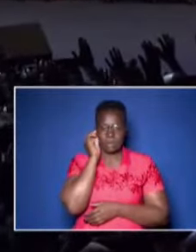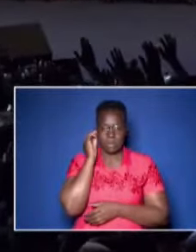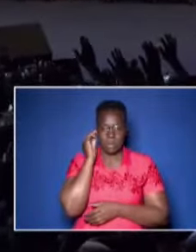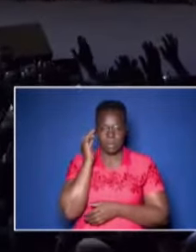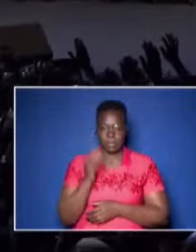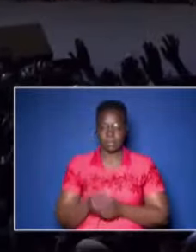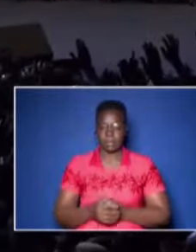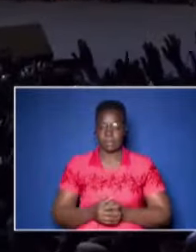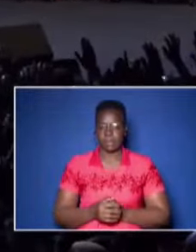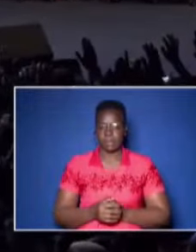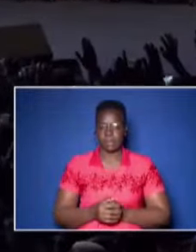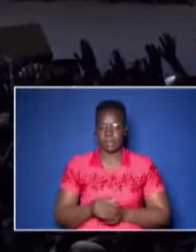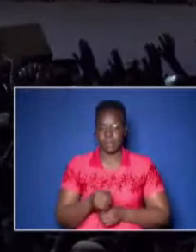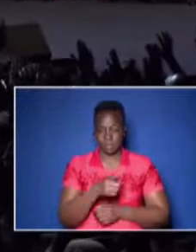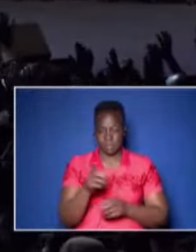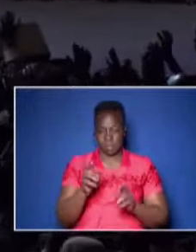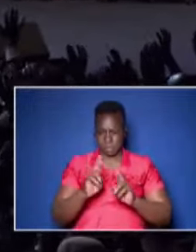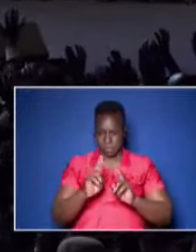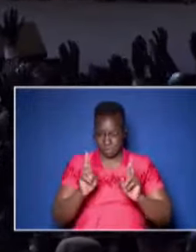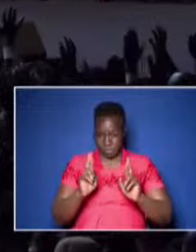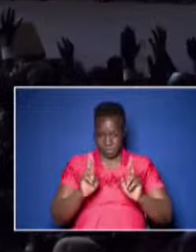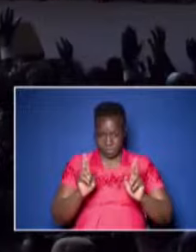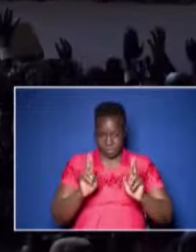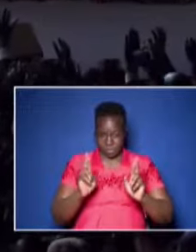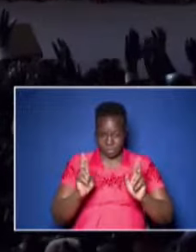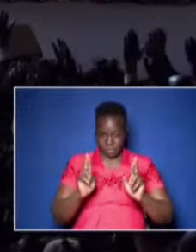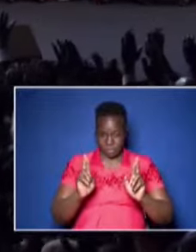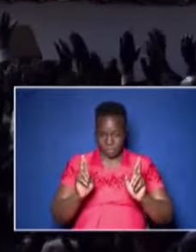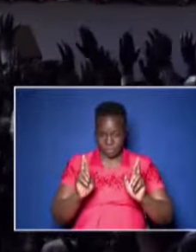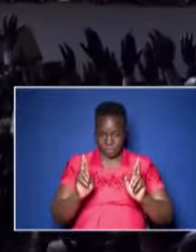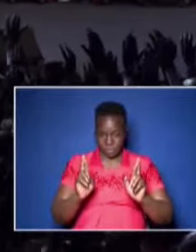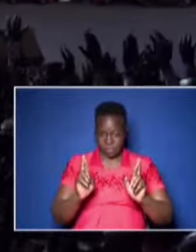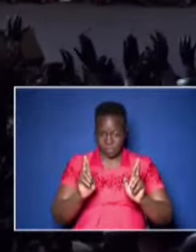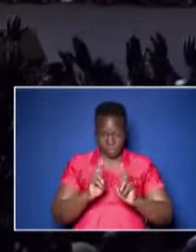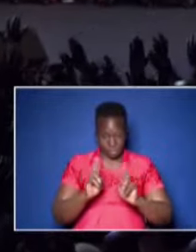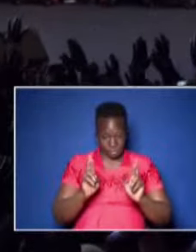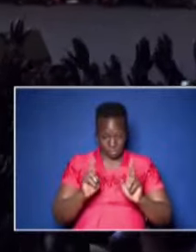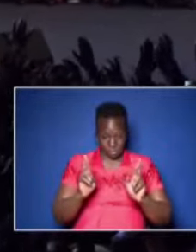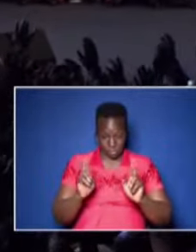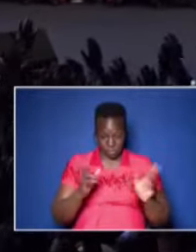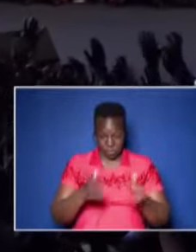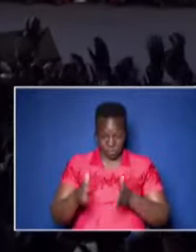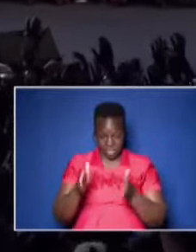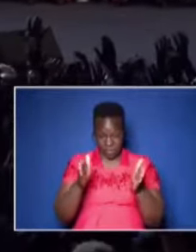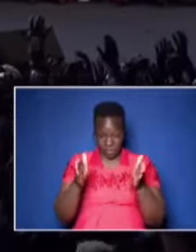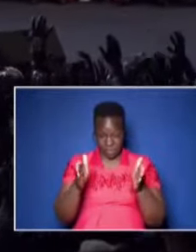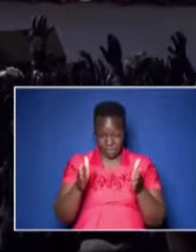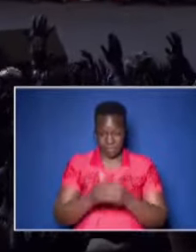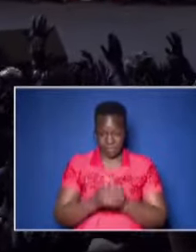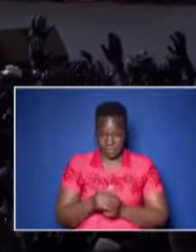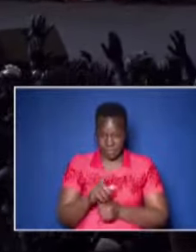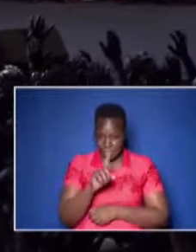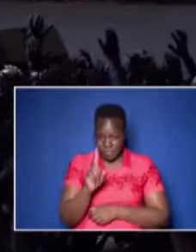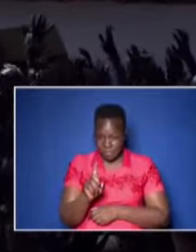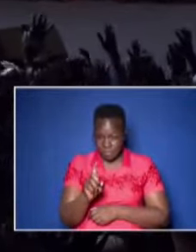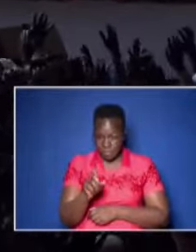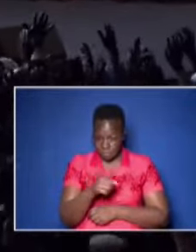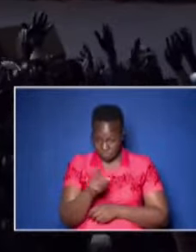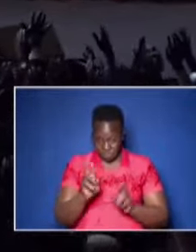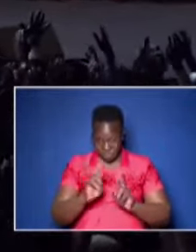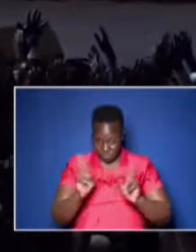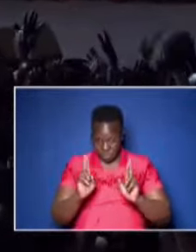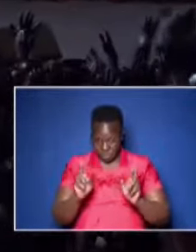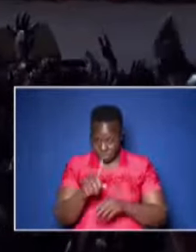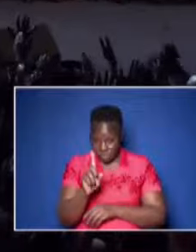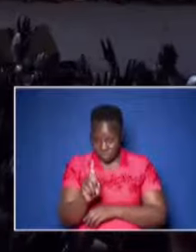here are you ready for the river pastors are you ready for the river are you ready for the